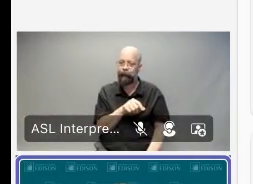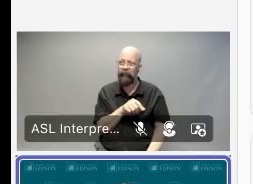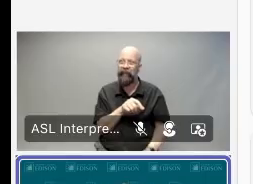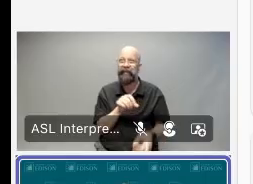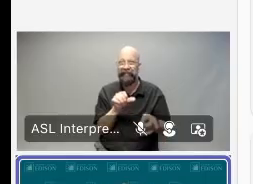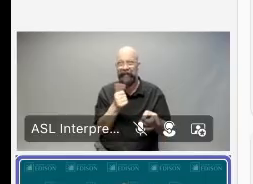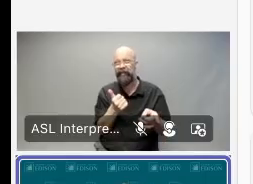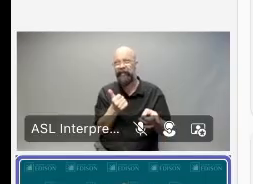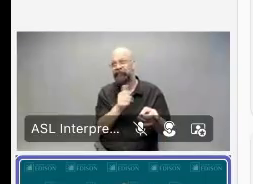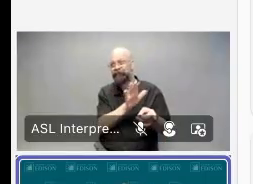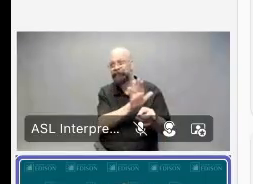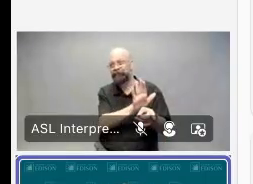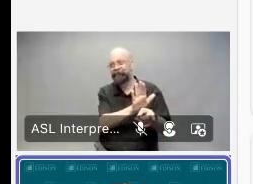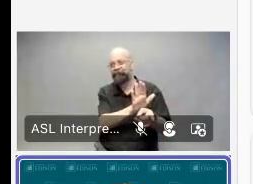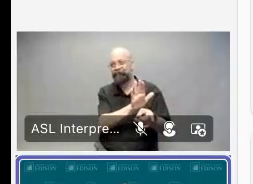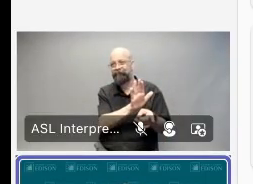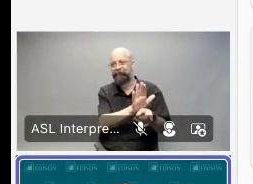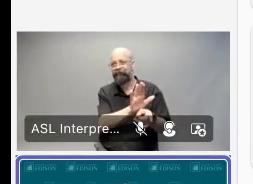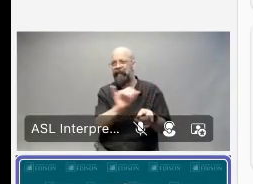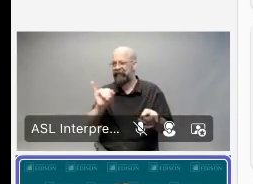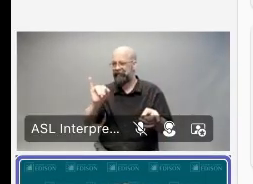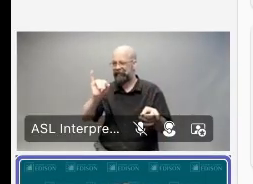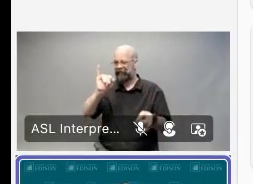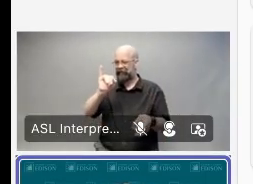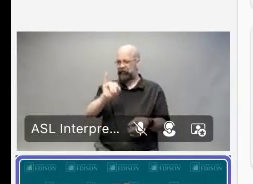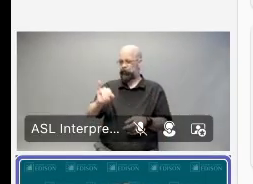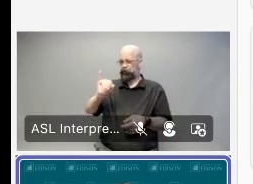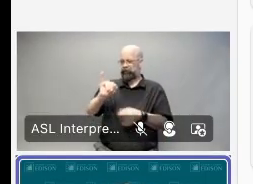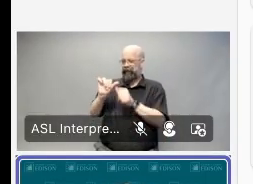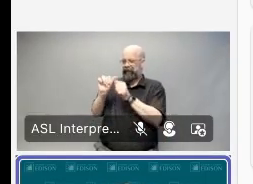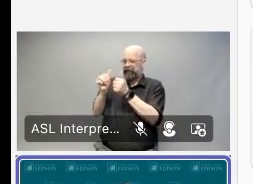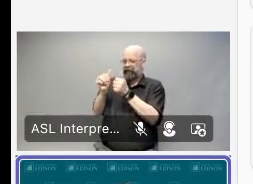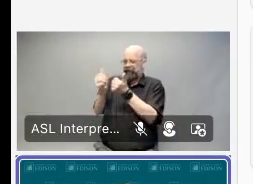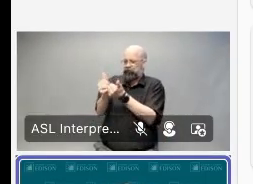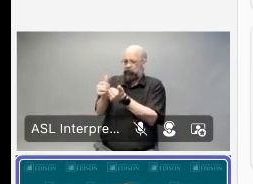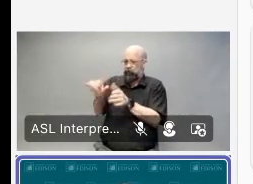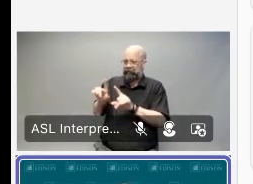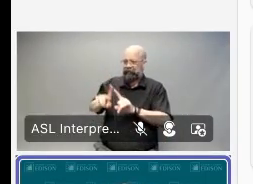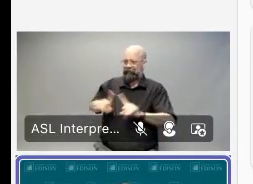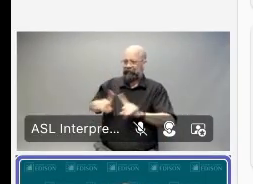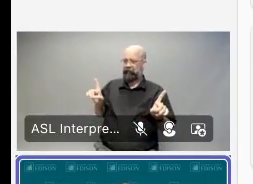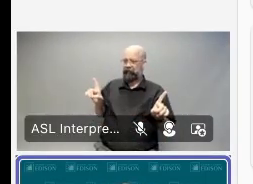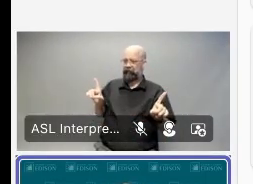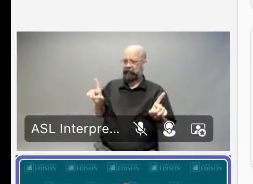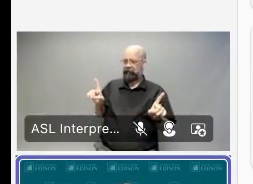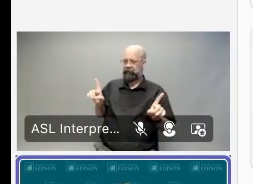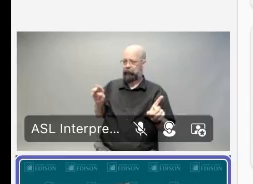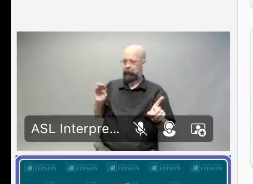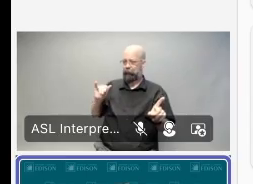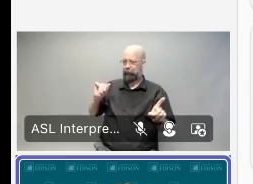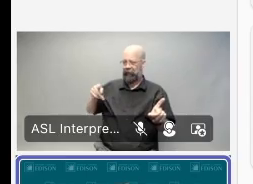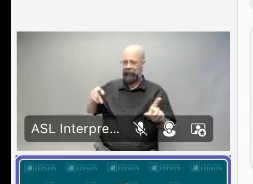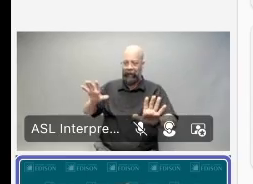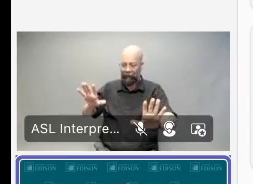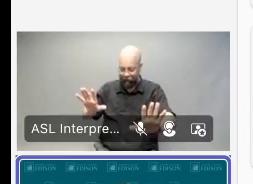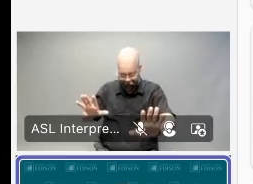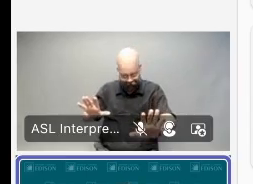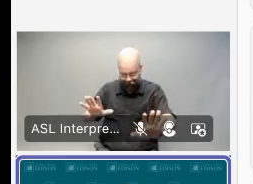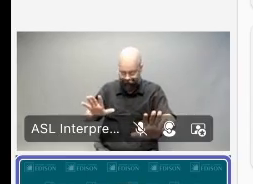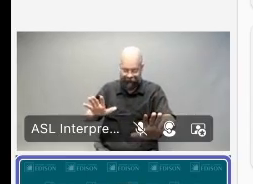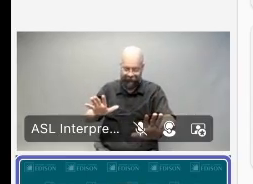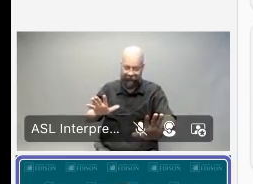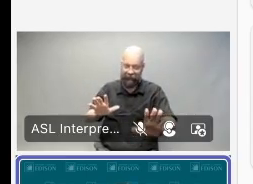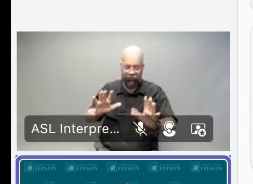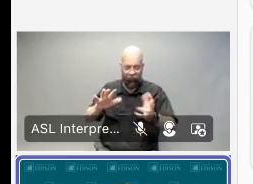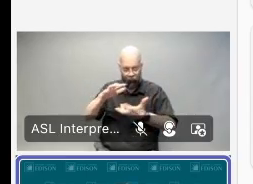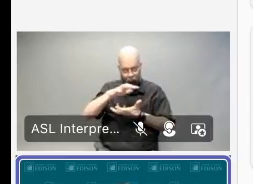that is done by the insurance agencies, which are different. And I know this is extremely confusing. If you